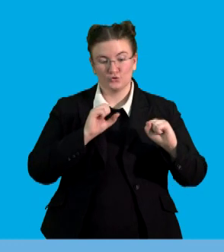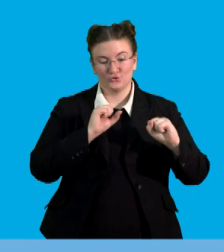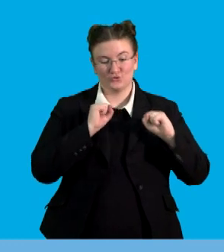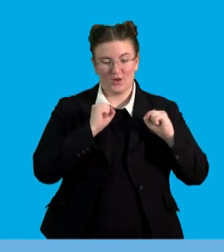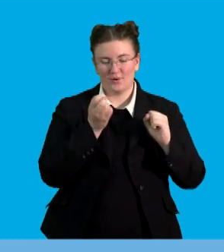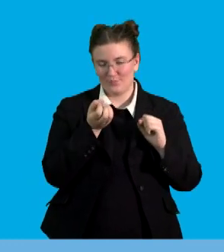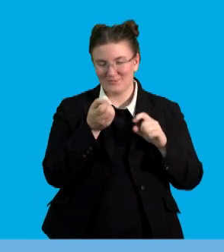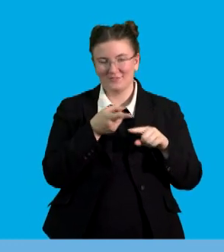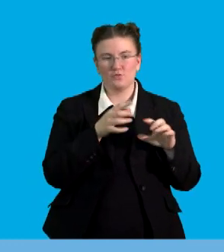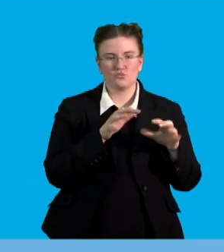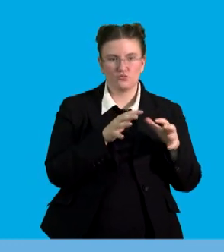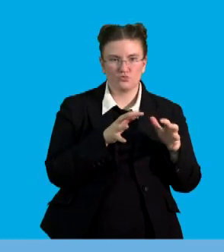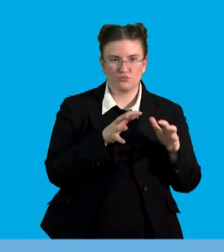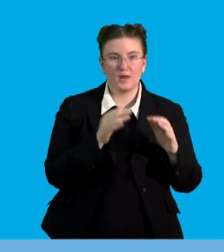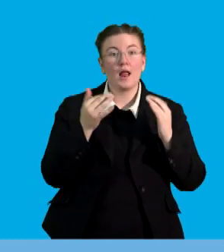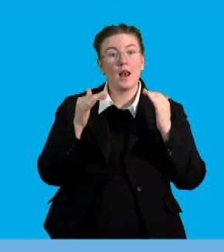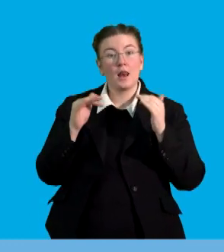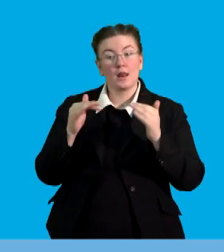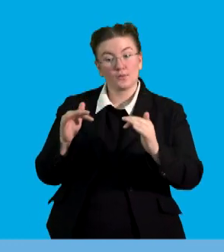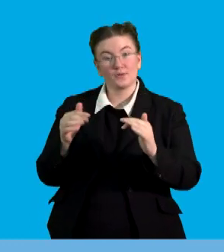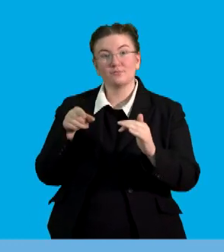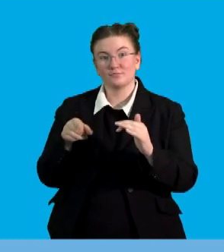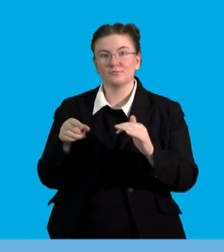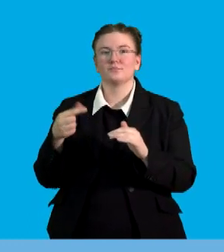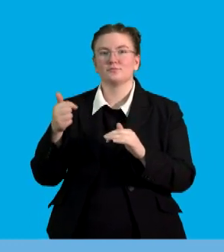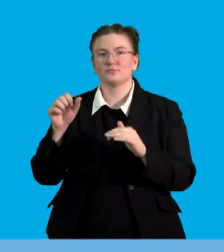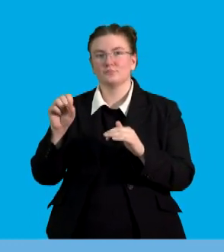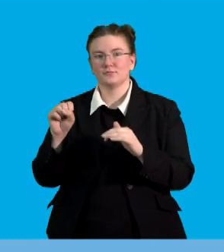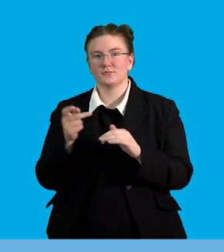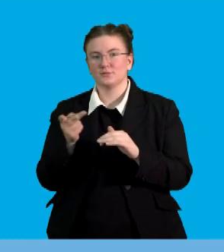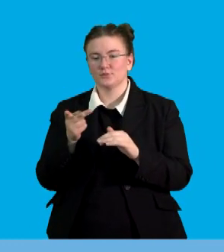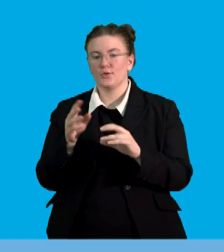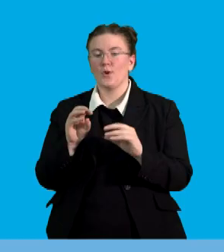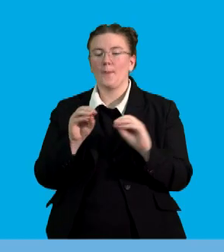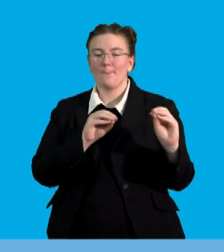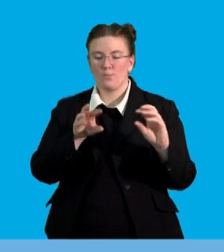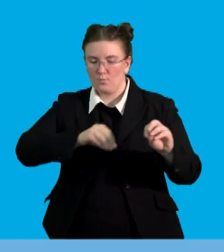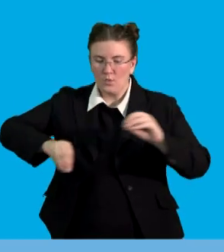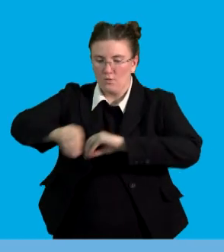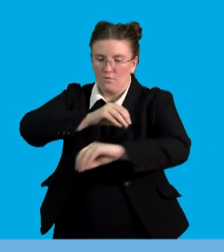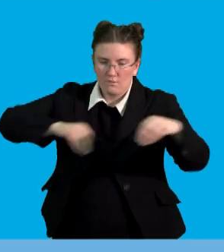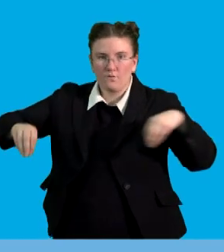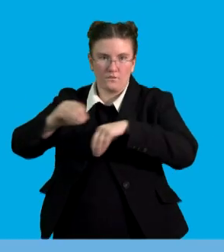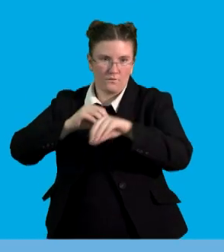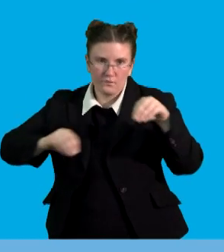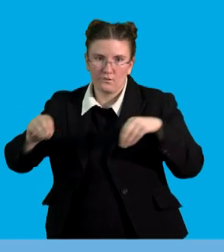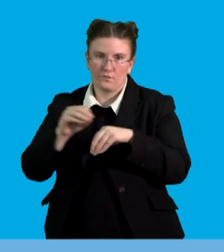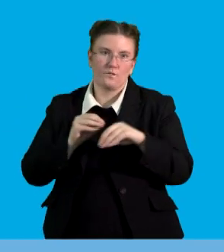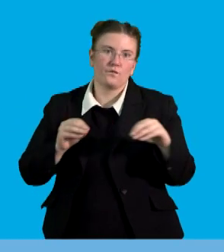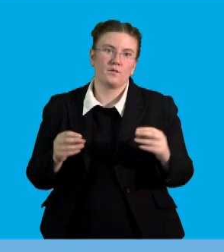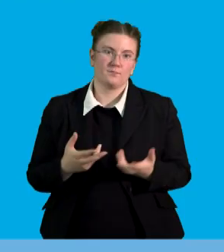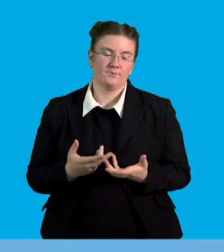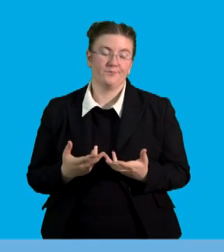particles in a solid, they vibrate, and then the particles in a liquid and gases, they move chaotically around that particular